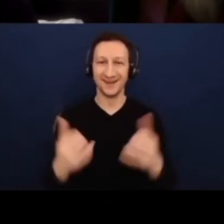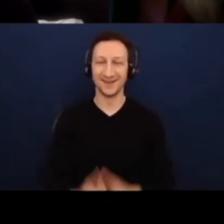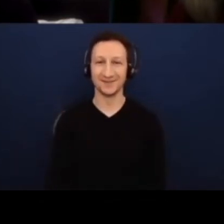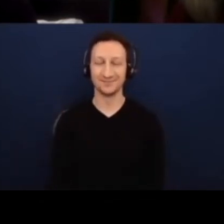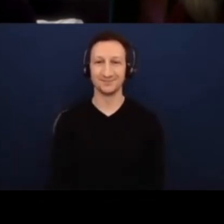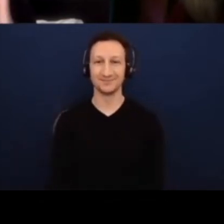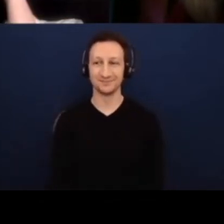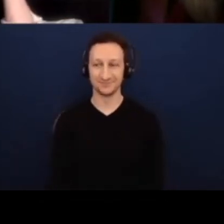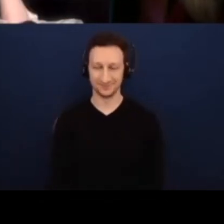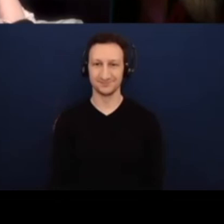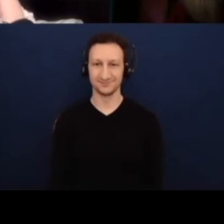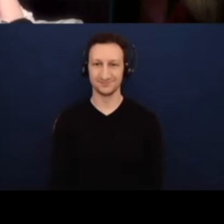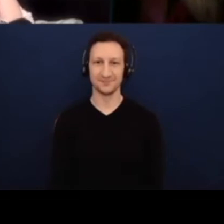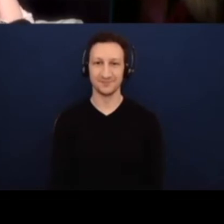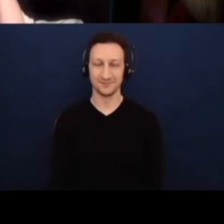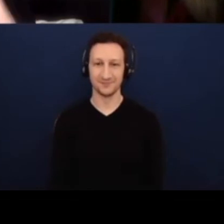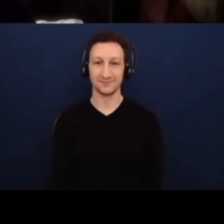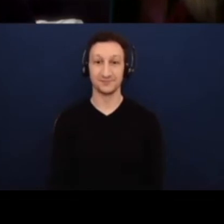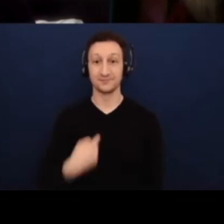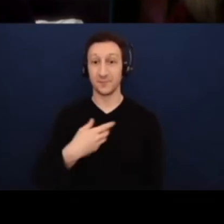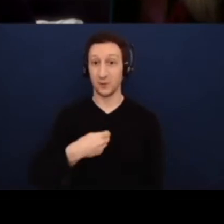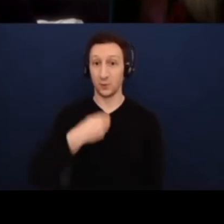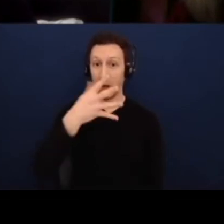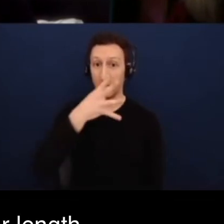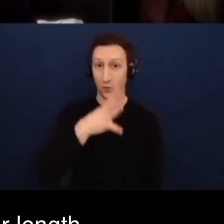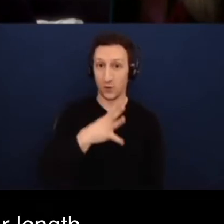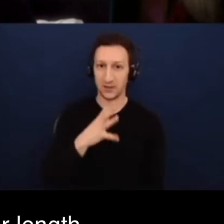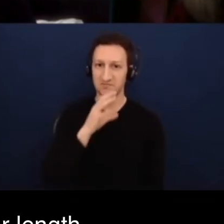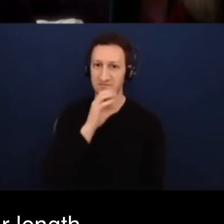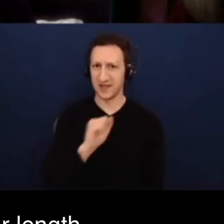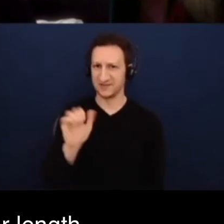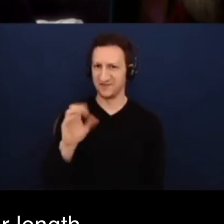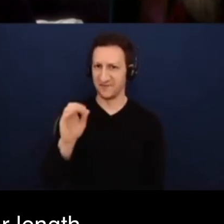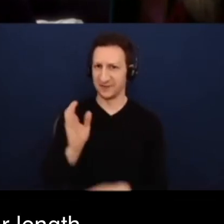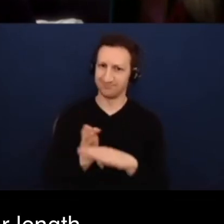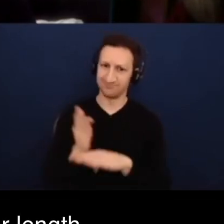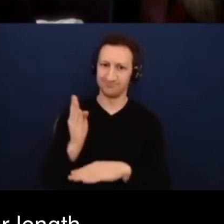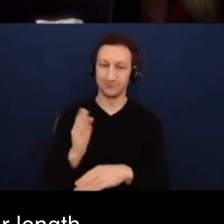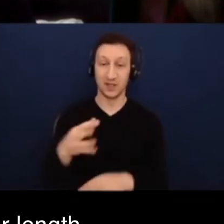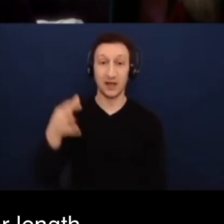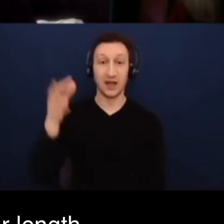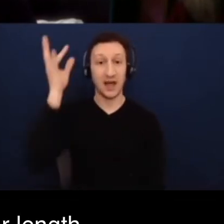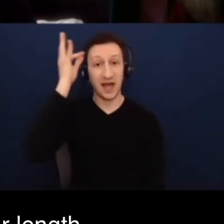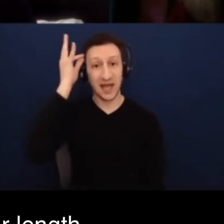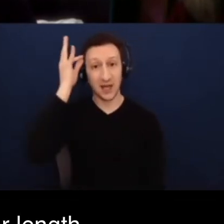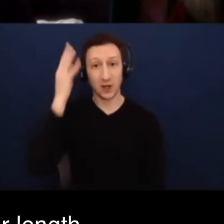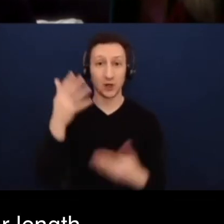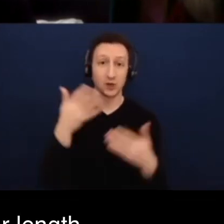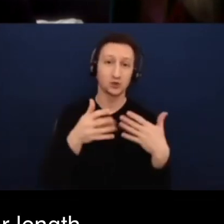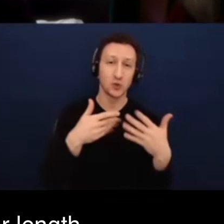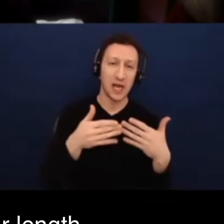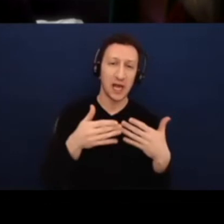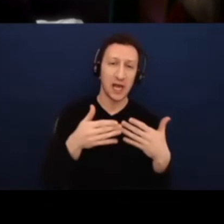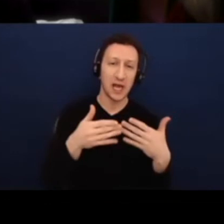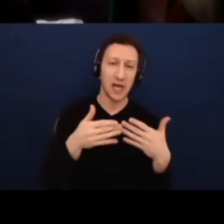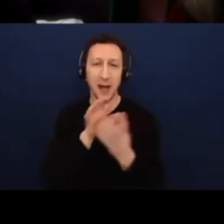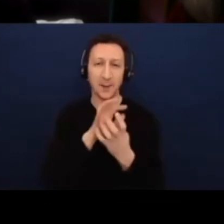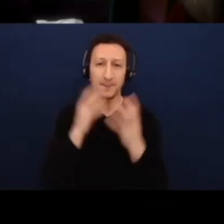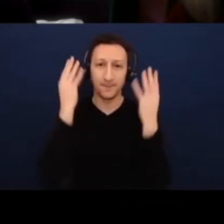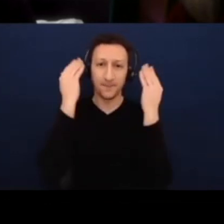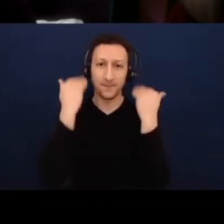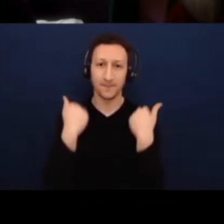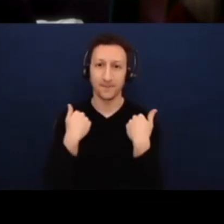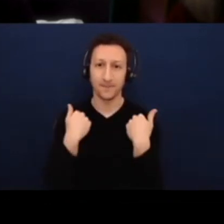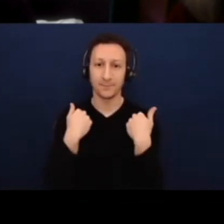I'm a white woman over 50. I have shoulder length gray and brown hair. I have bright